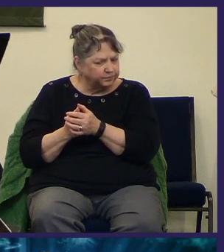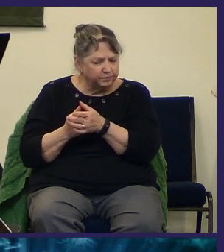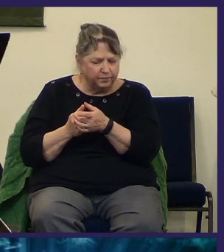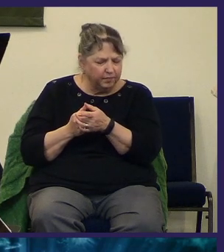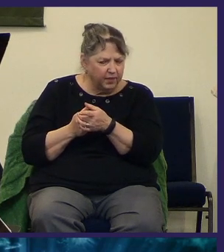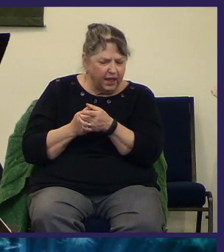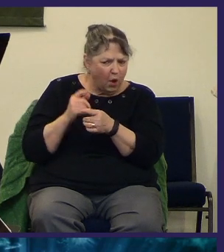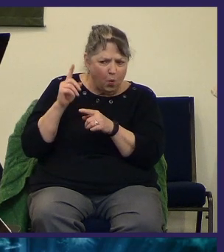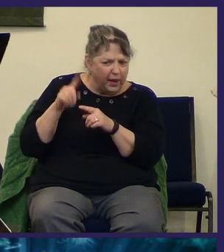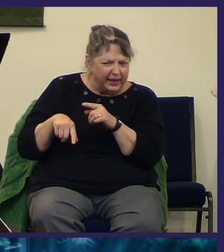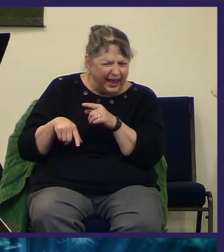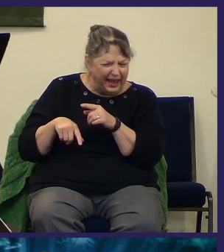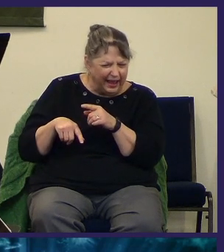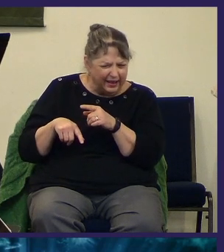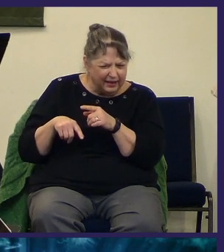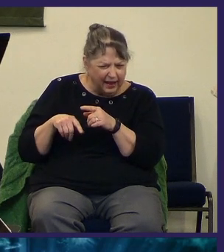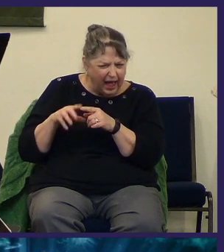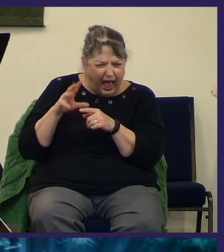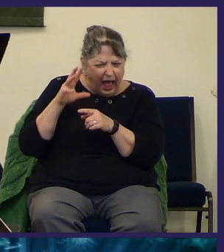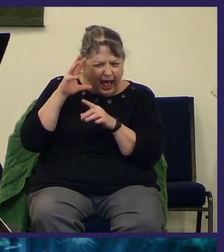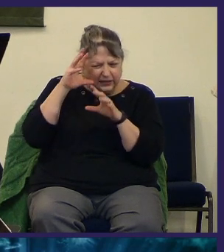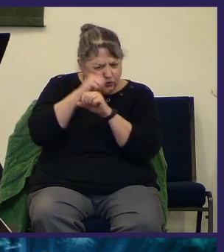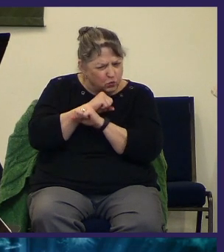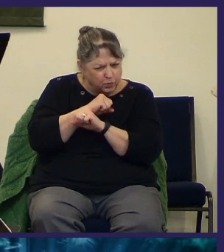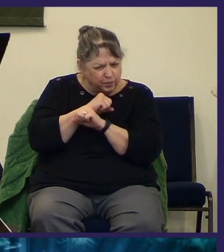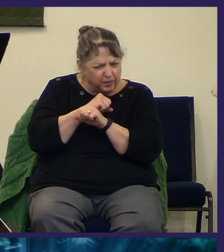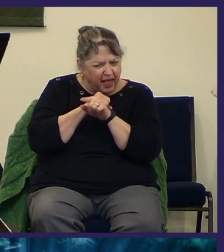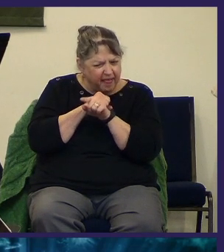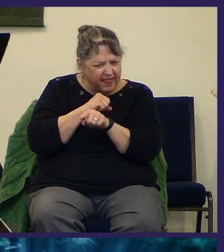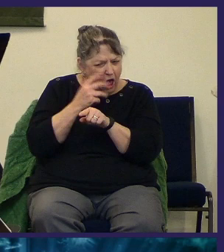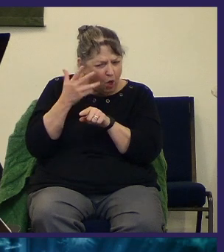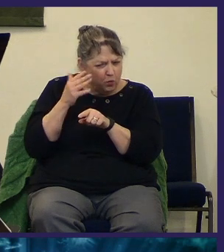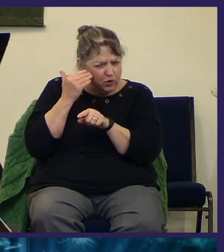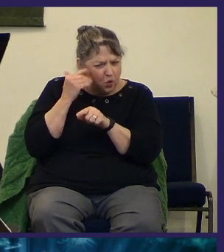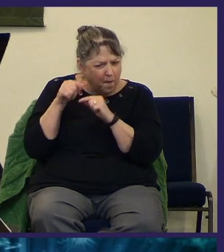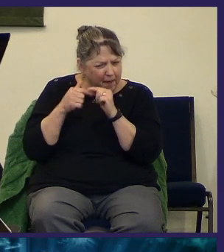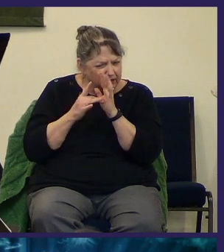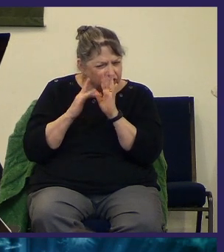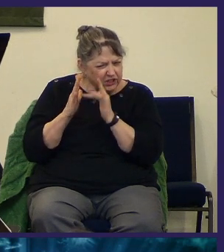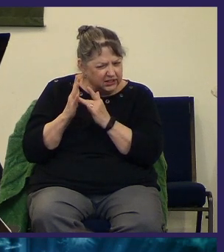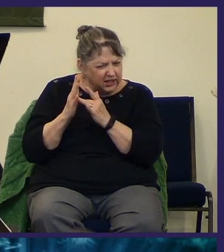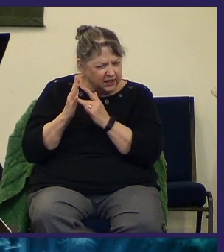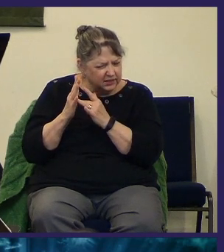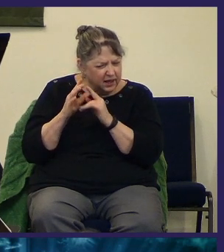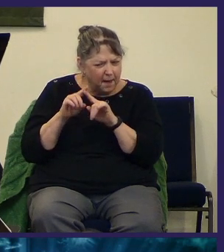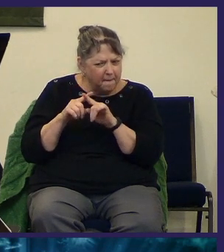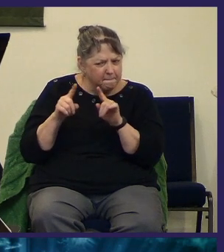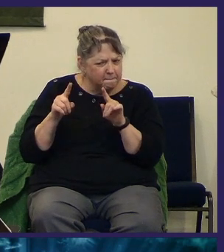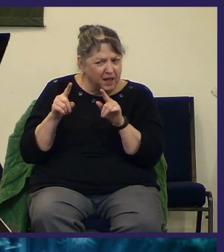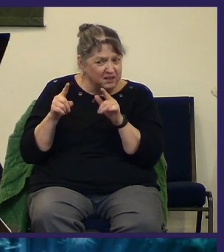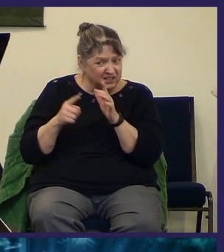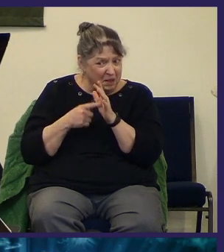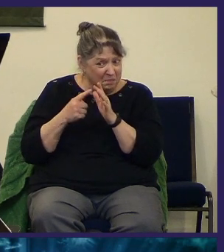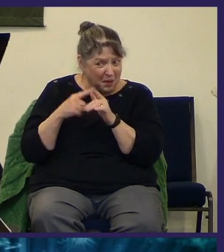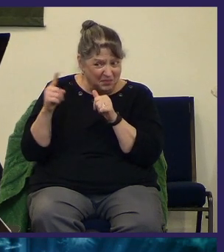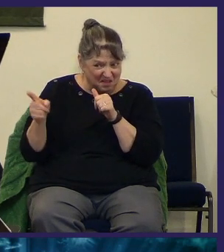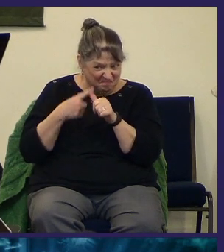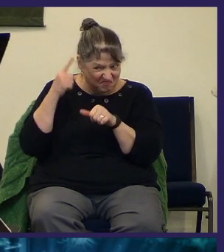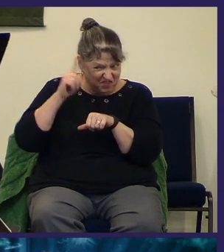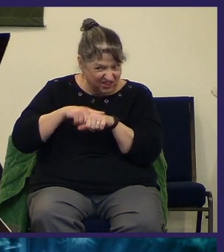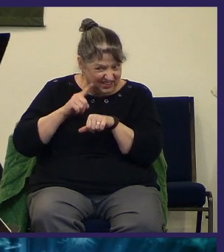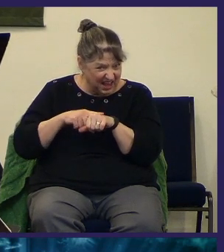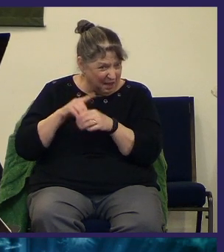that they have a background in christianity sometimes they come up had students come that their parents were